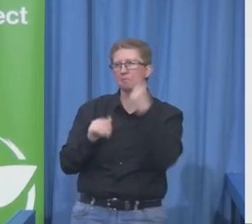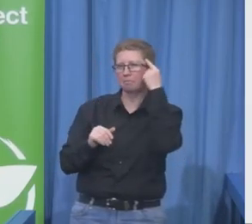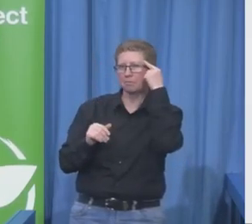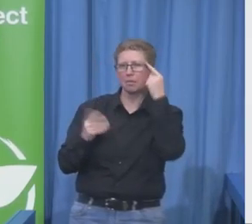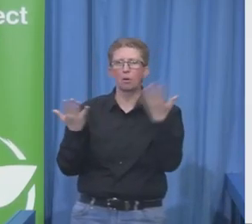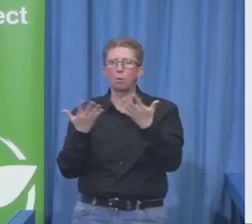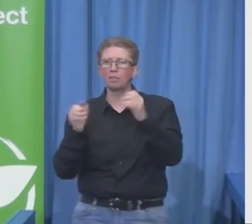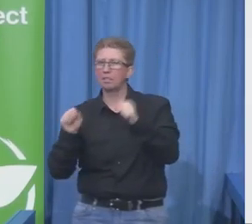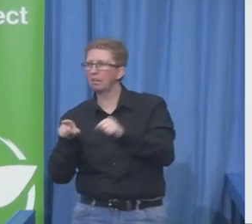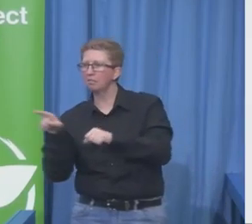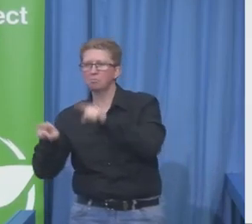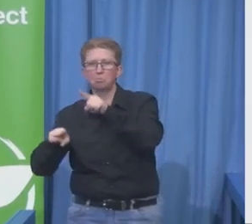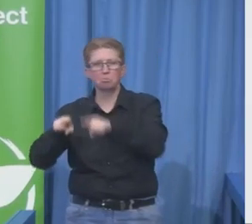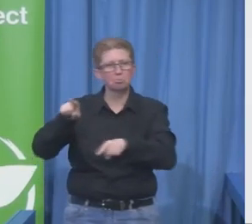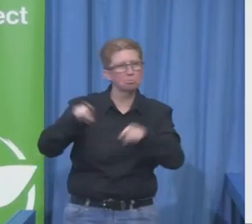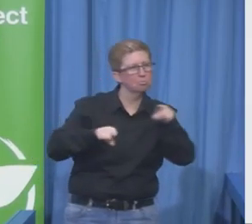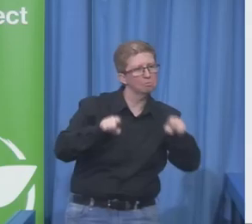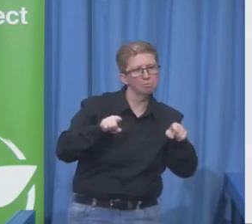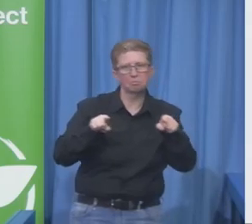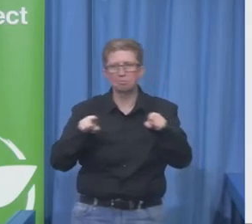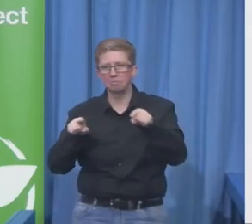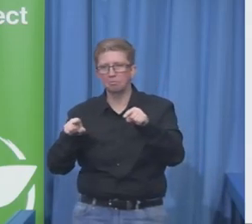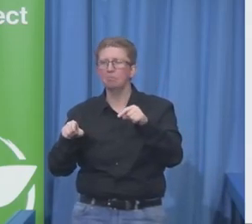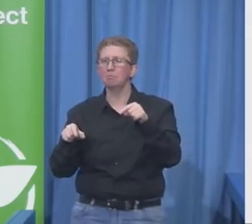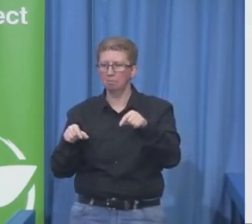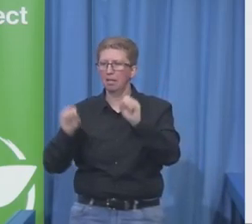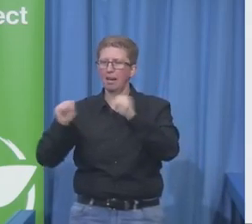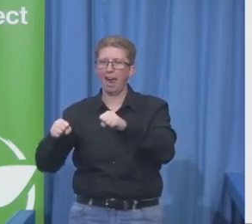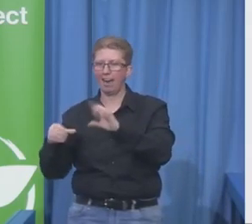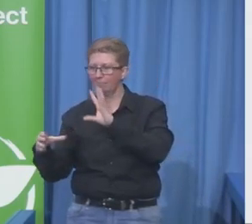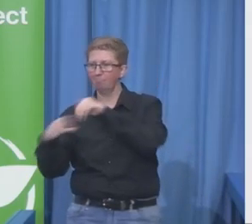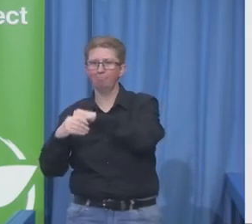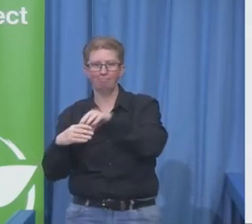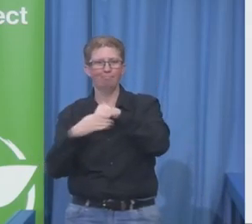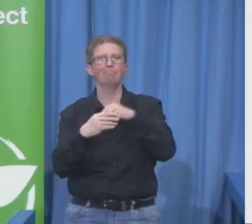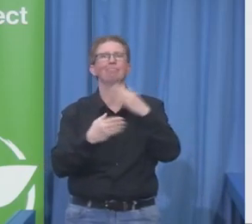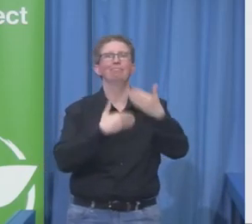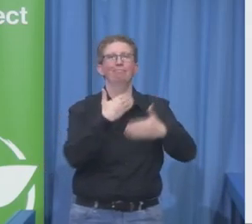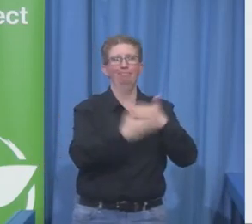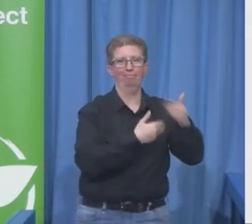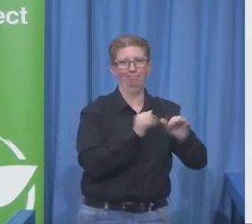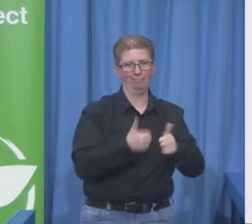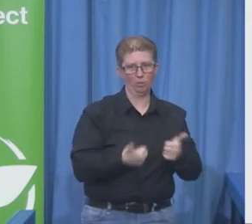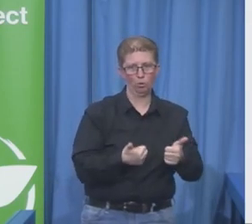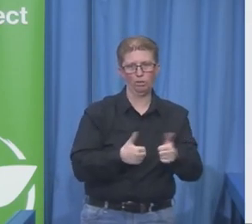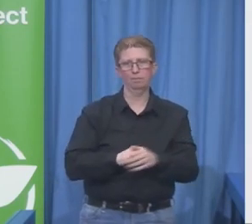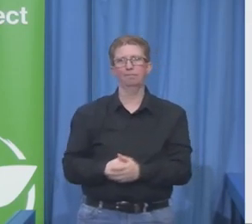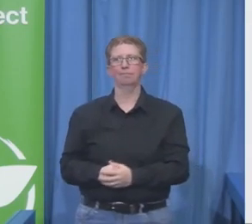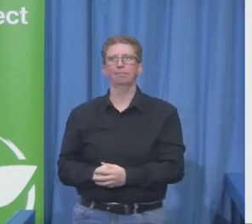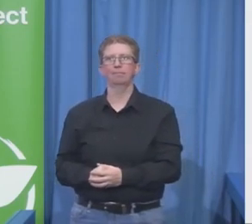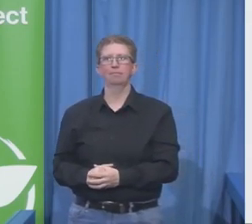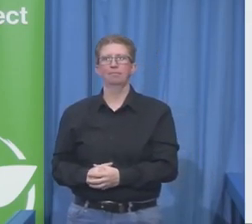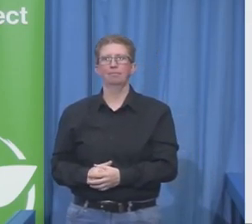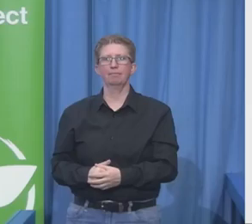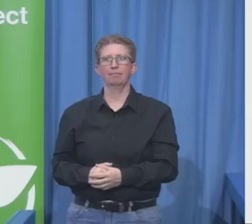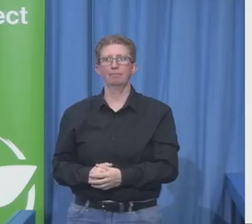inclusive. Talent transformation is the huge investment in the training function that we have done. I've spoken about it